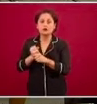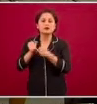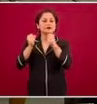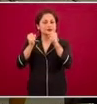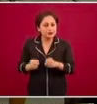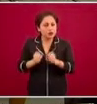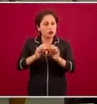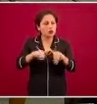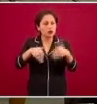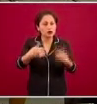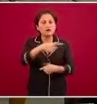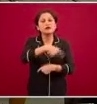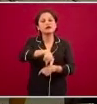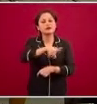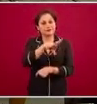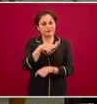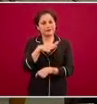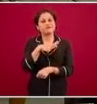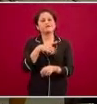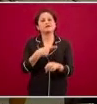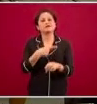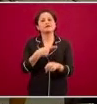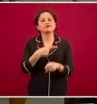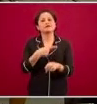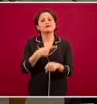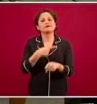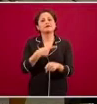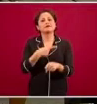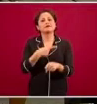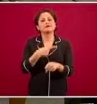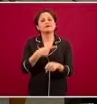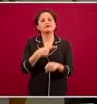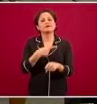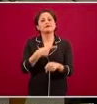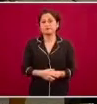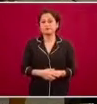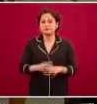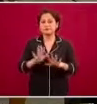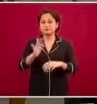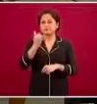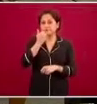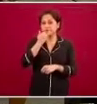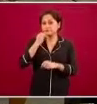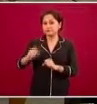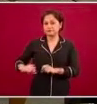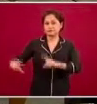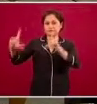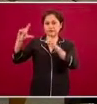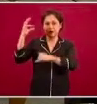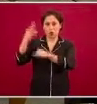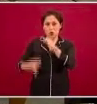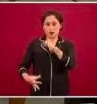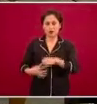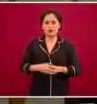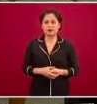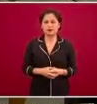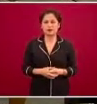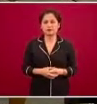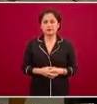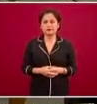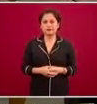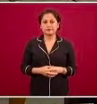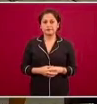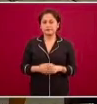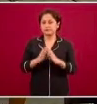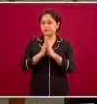can say with certainty that these cases exist. That's it. Oh, the last